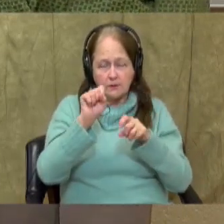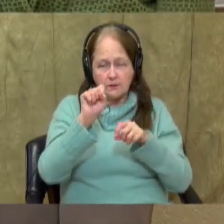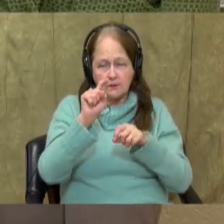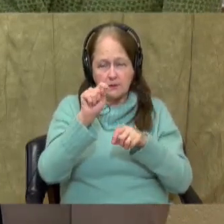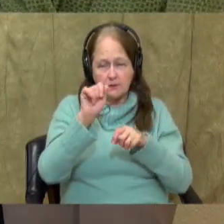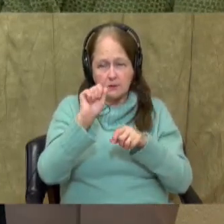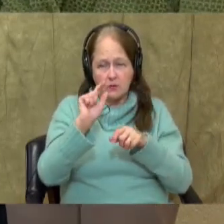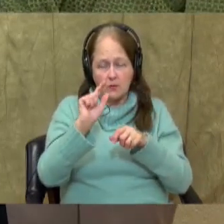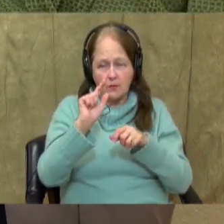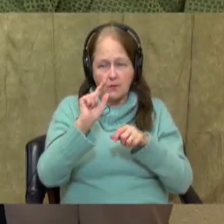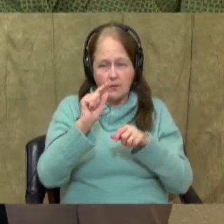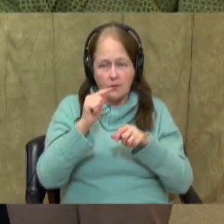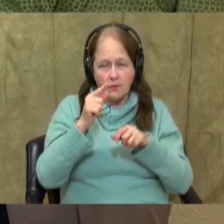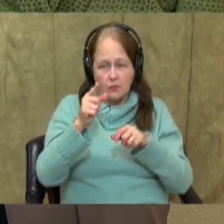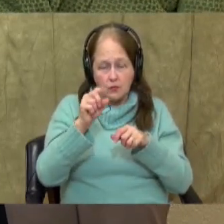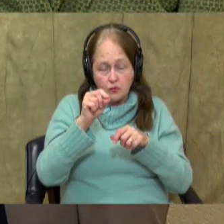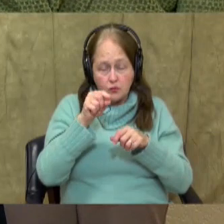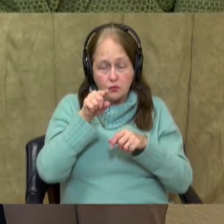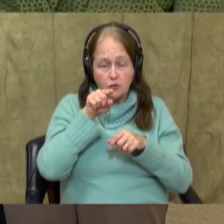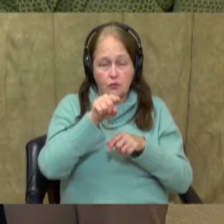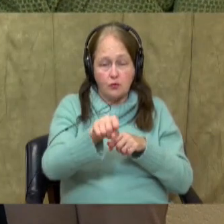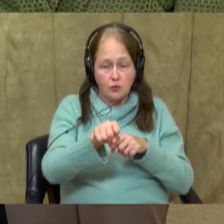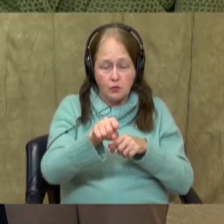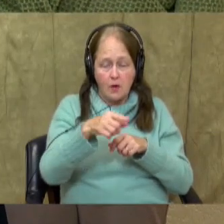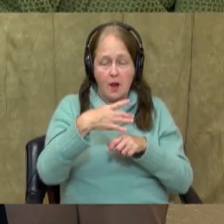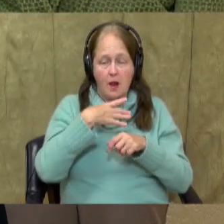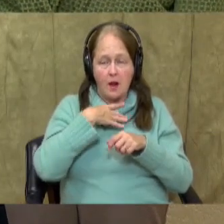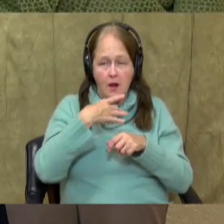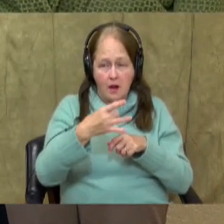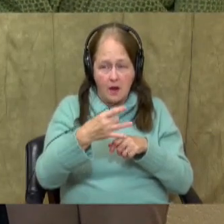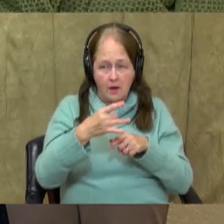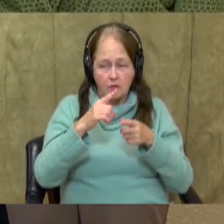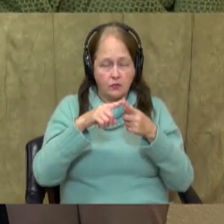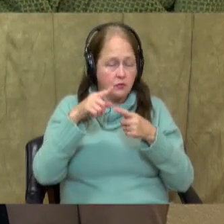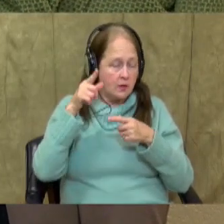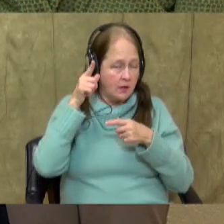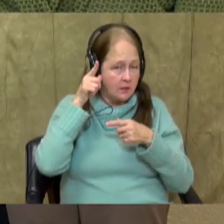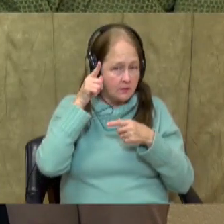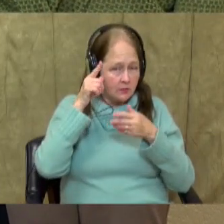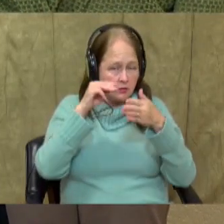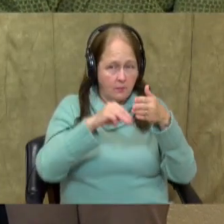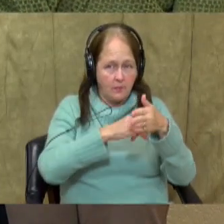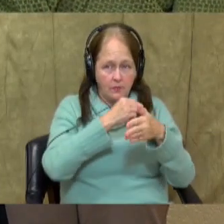or not. I said, do you like to listen to music?